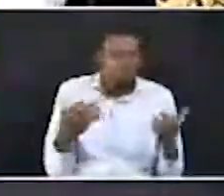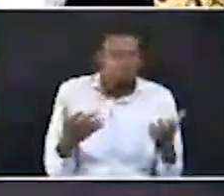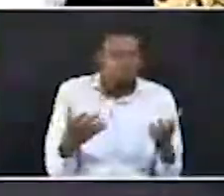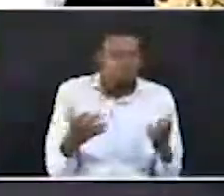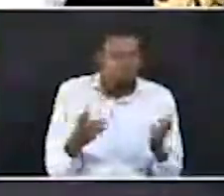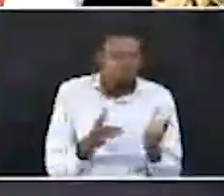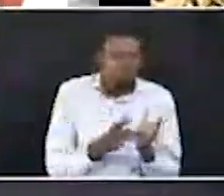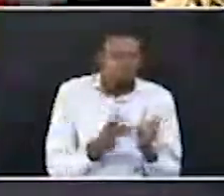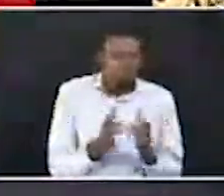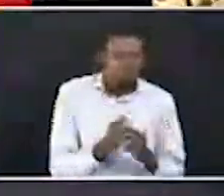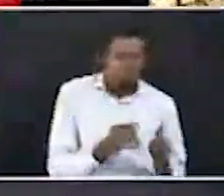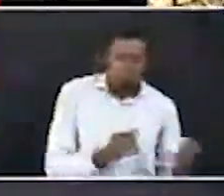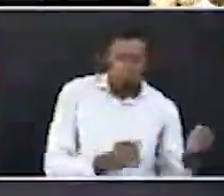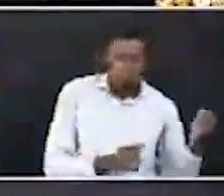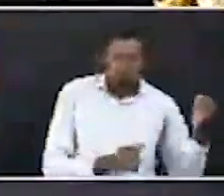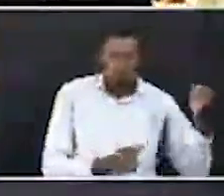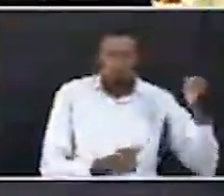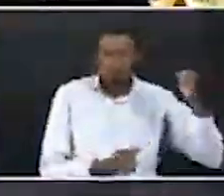Jesus stood up